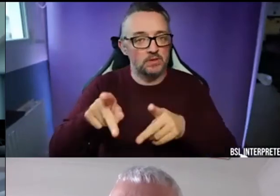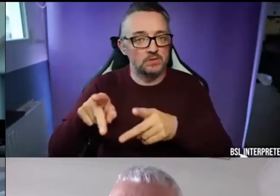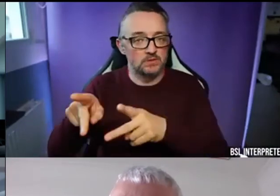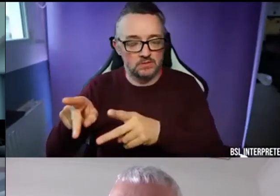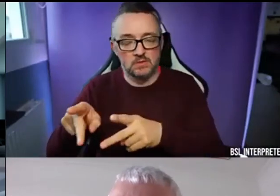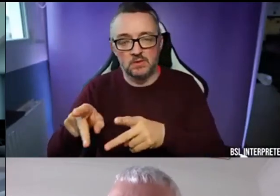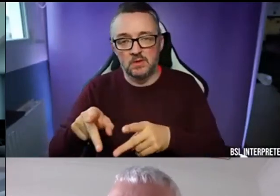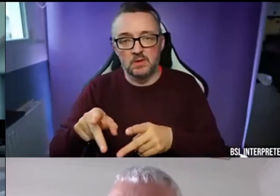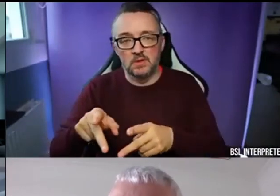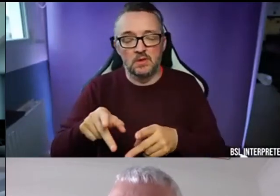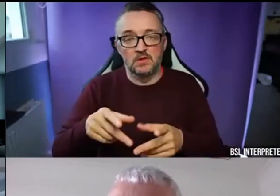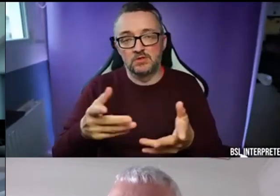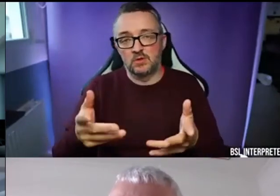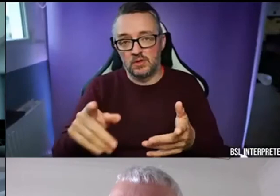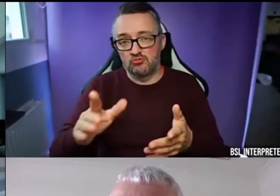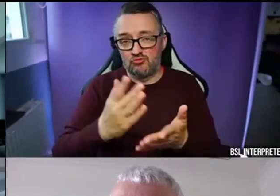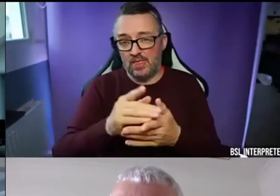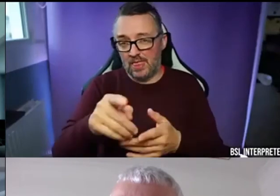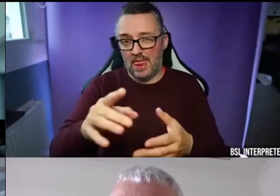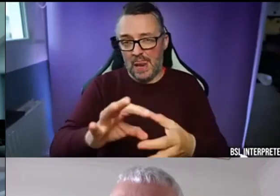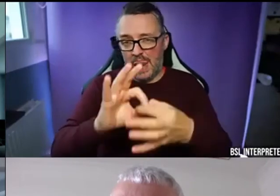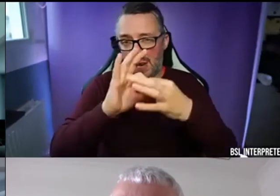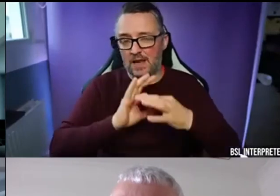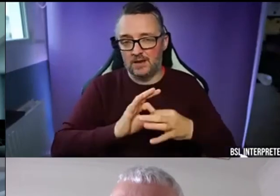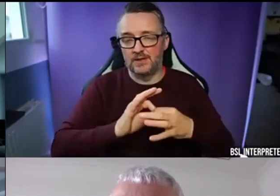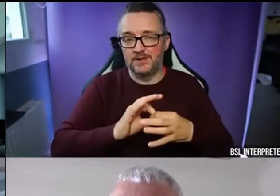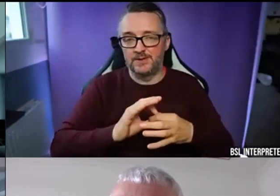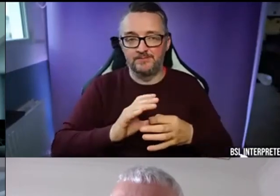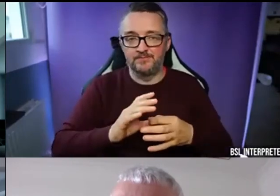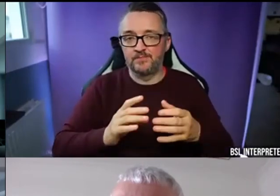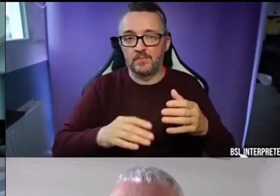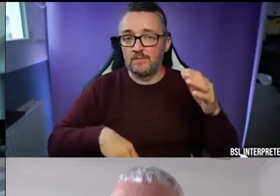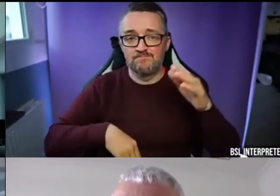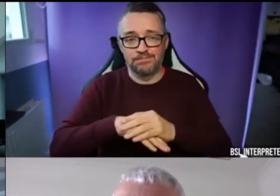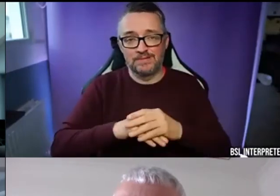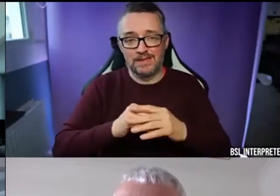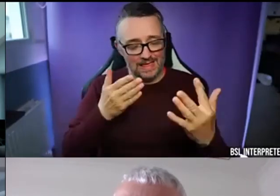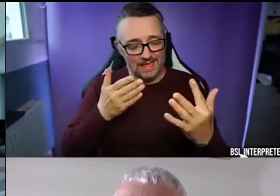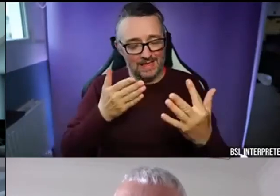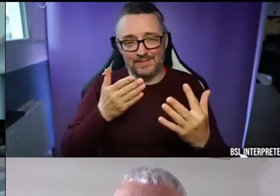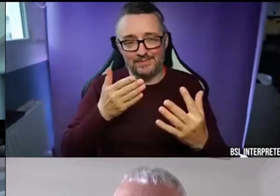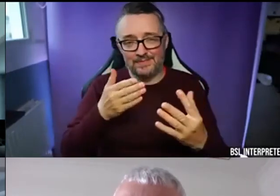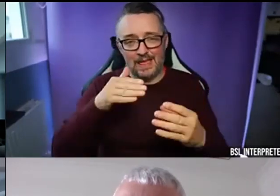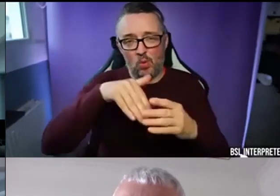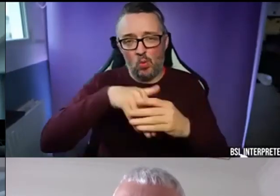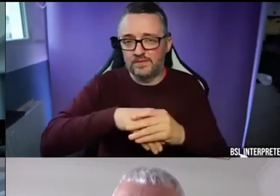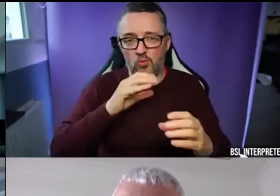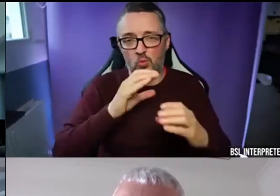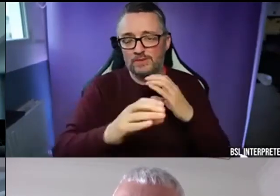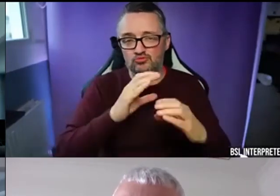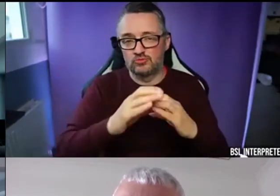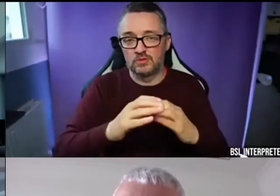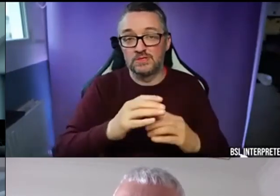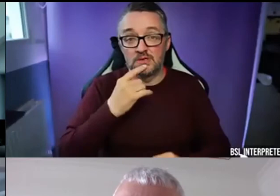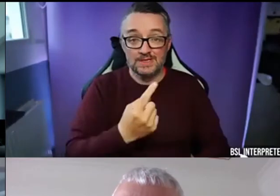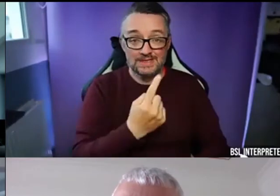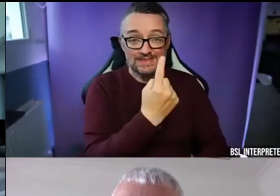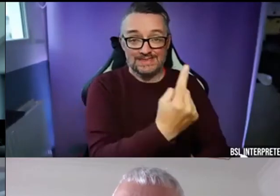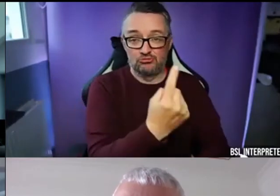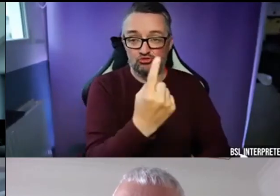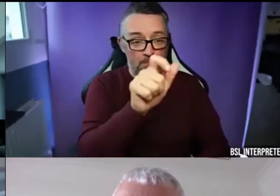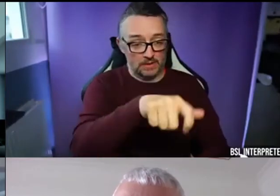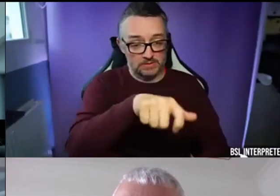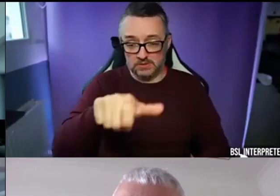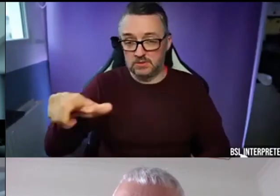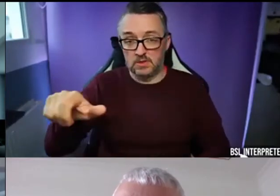think that kind of comes back to looking at inclusive communication and a recognition that individuals have different